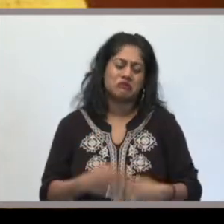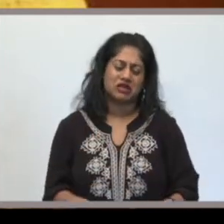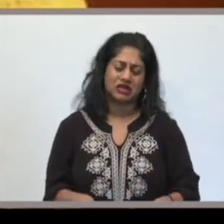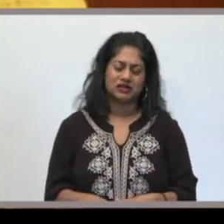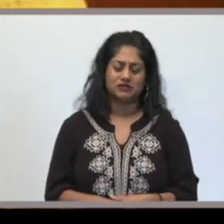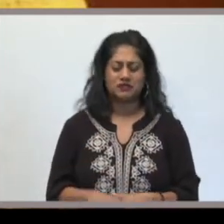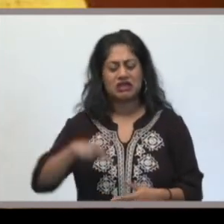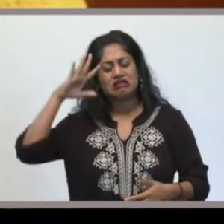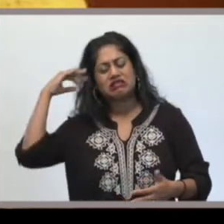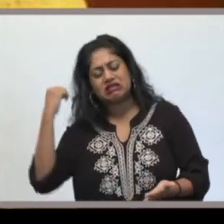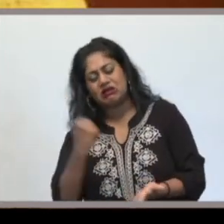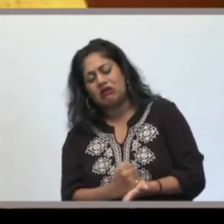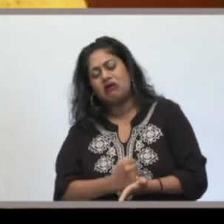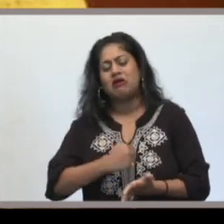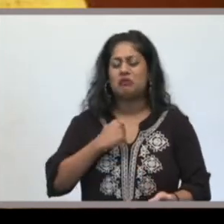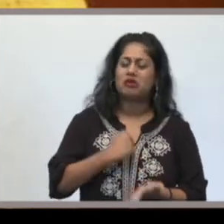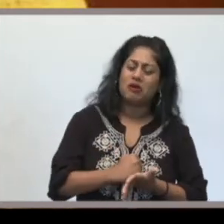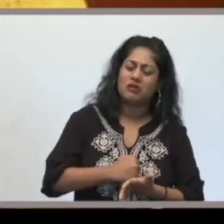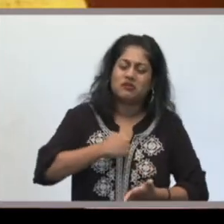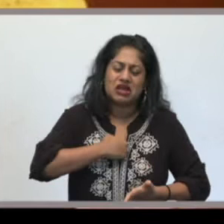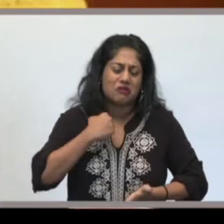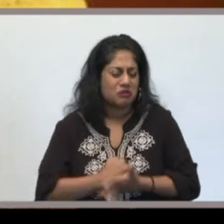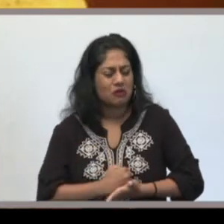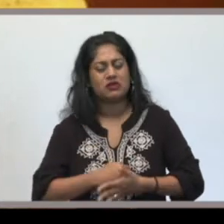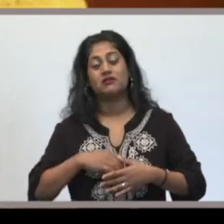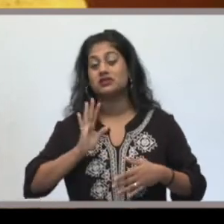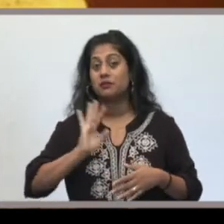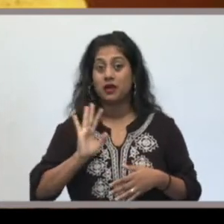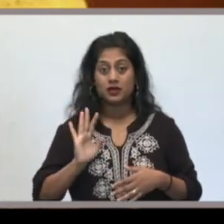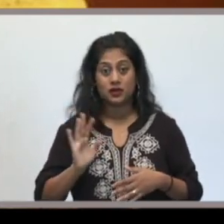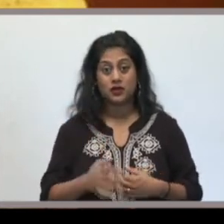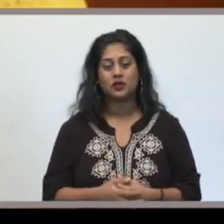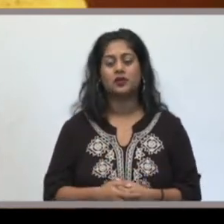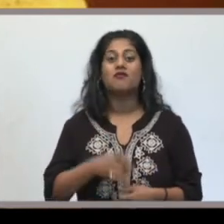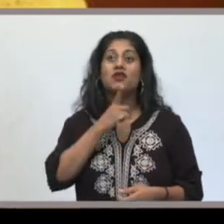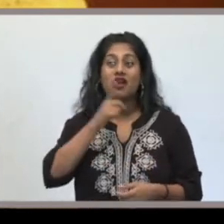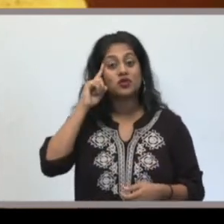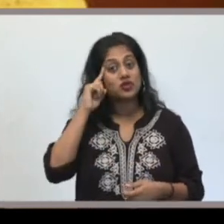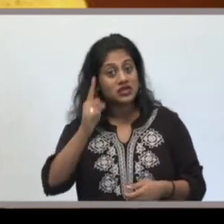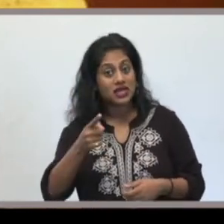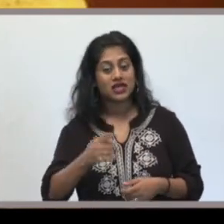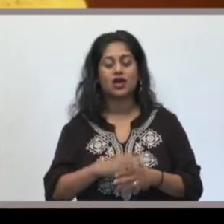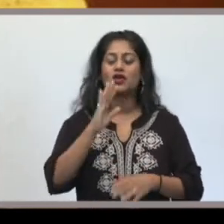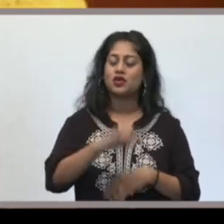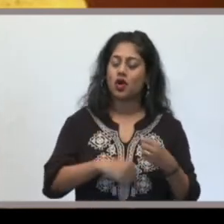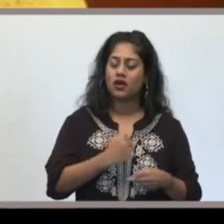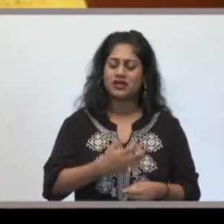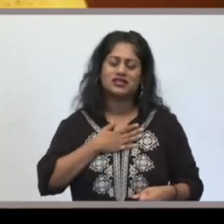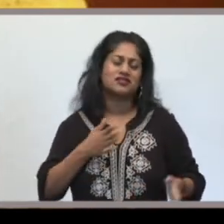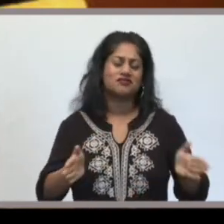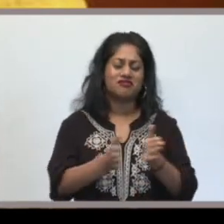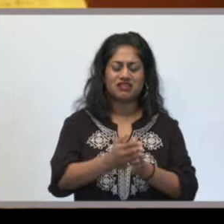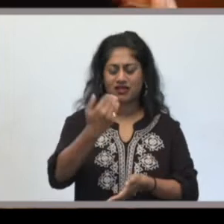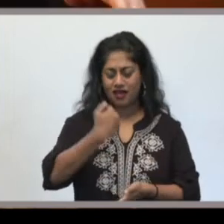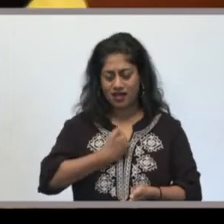and their hurt, and they can never get past it. Why? Because they never take the next step, the second step. Step